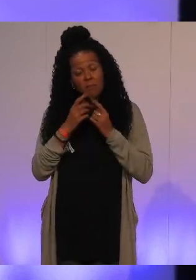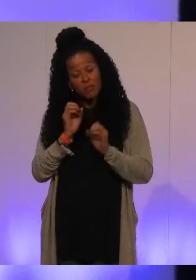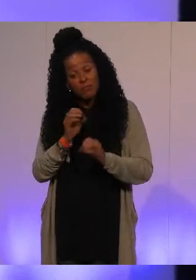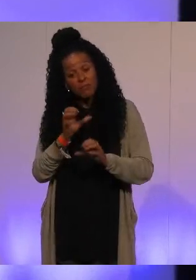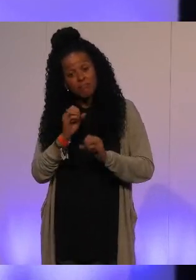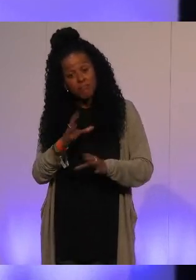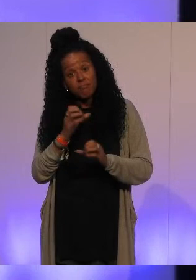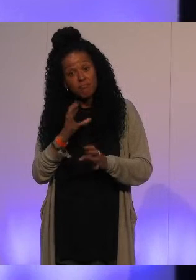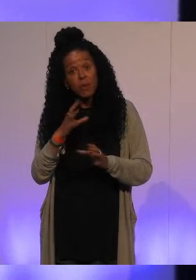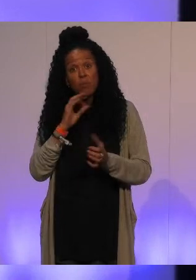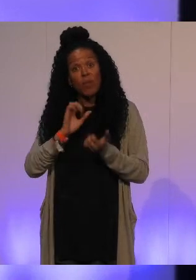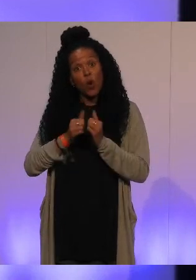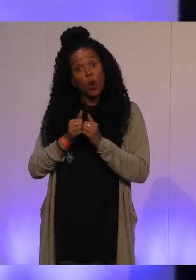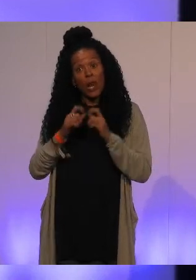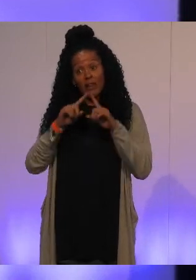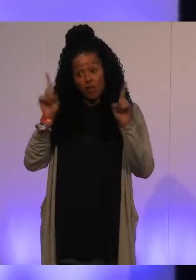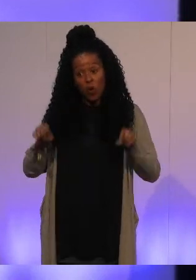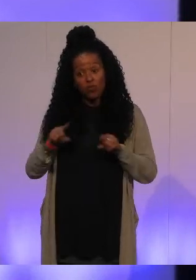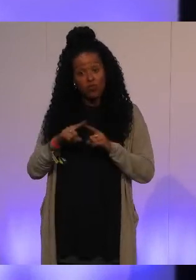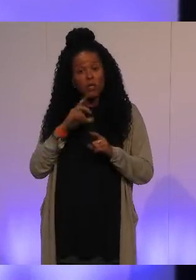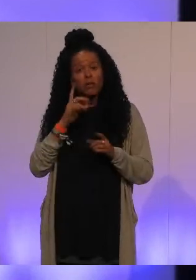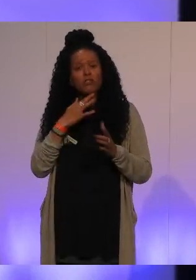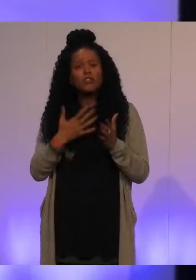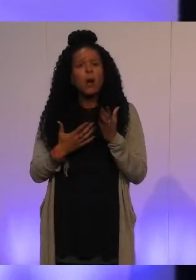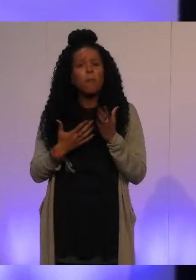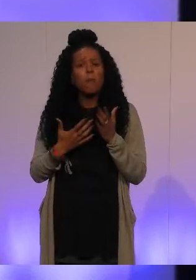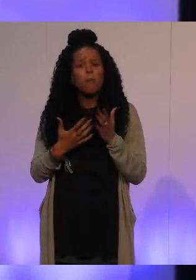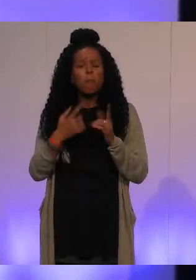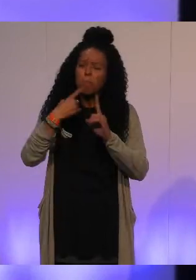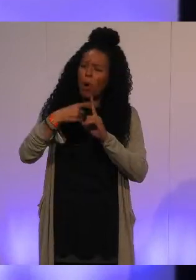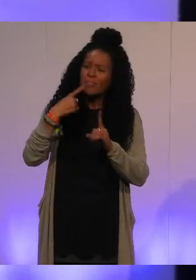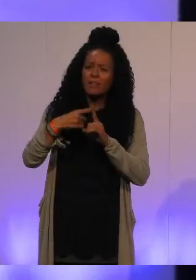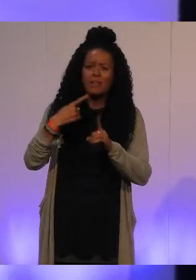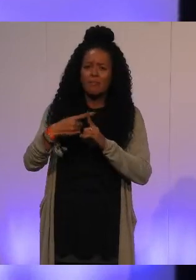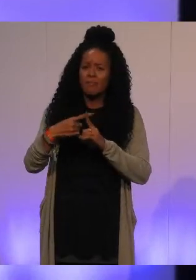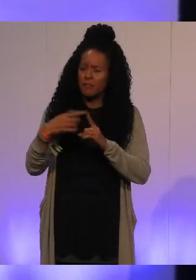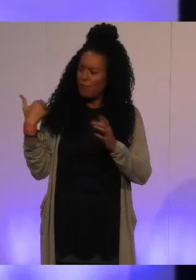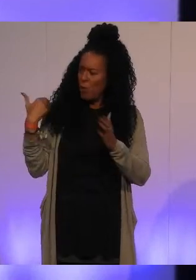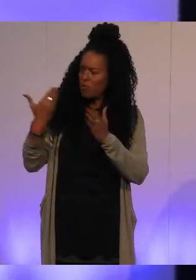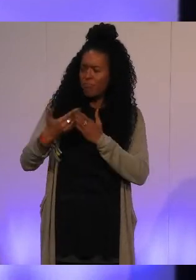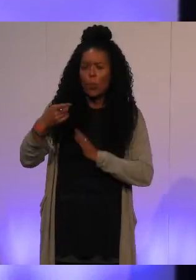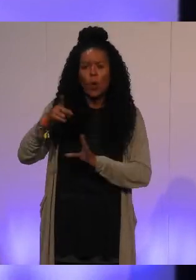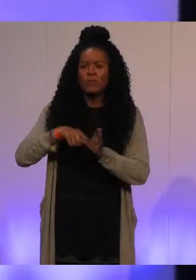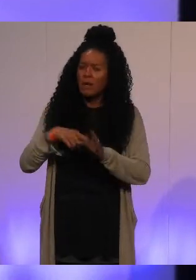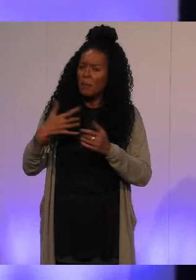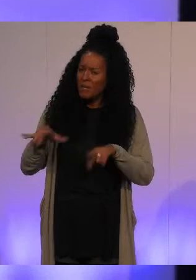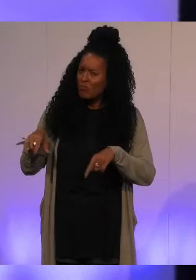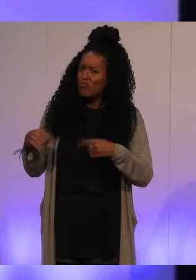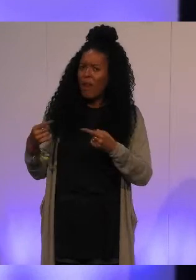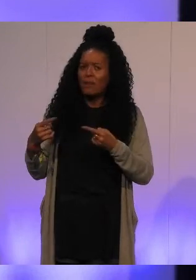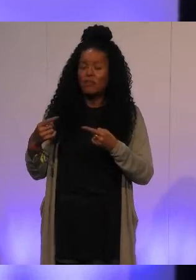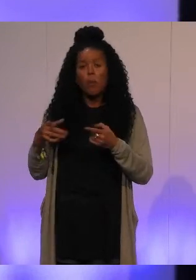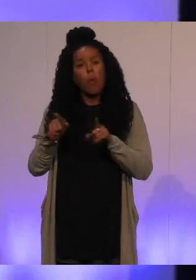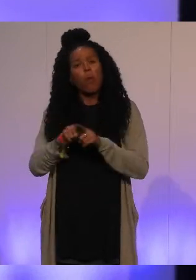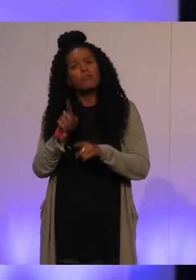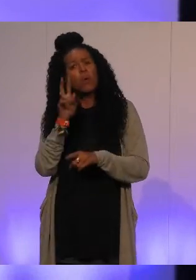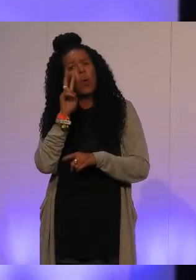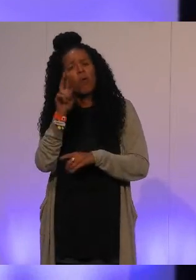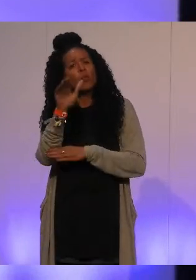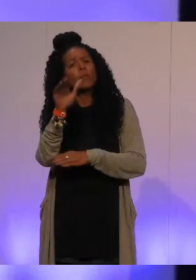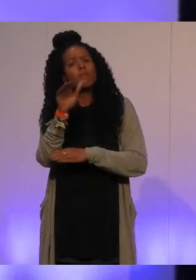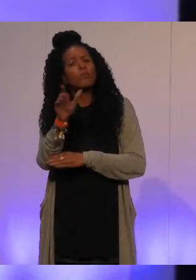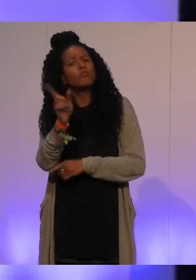some of my colleagues on screen, some of the highlights from what has been a most challenging year, and also to look ahead at what the